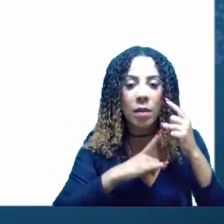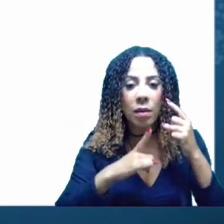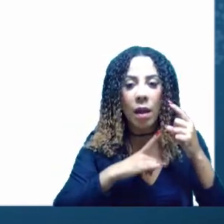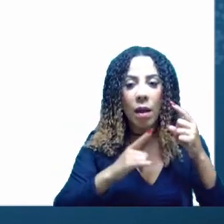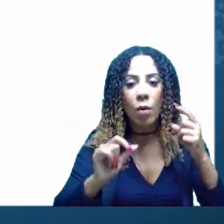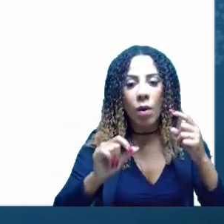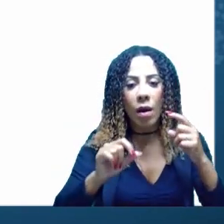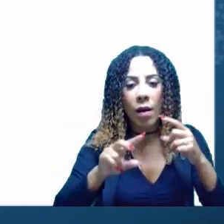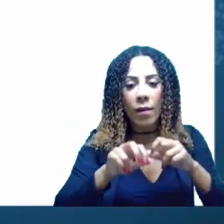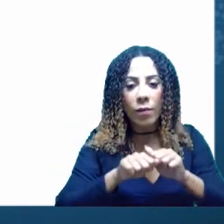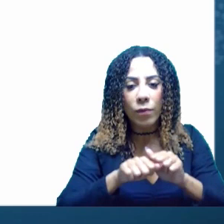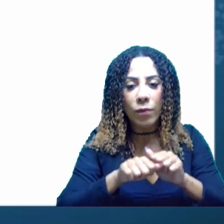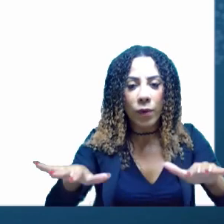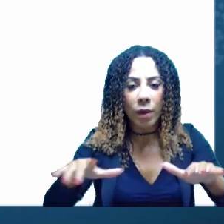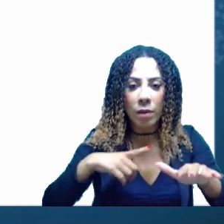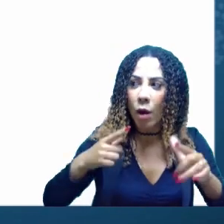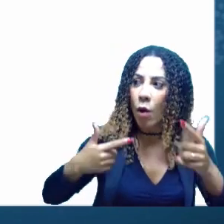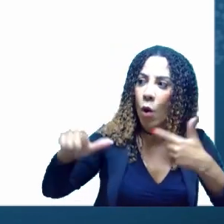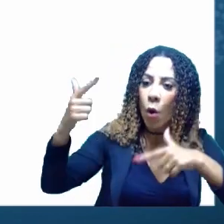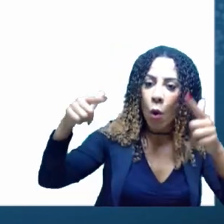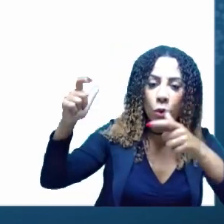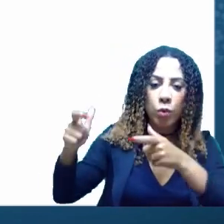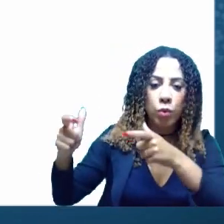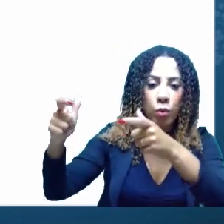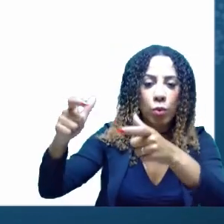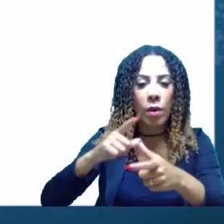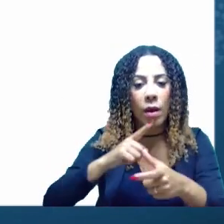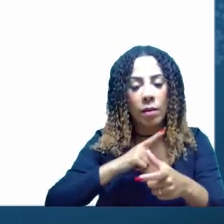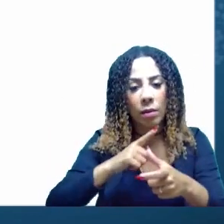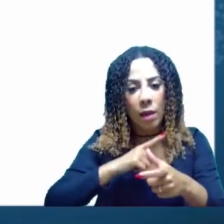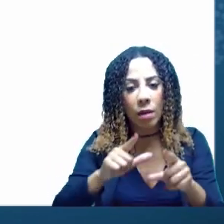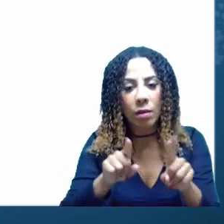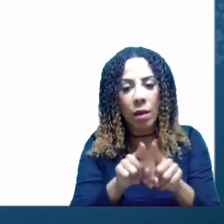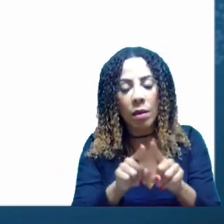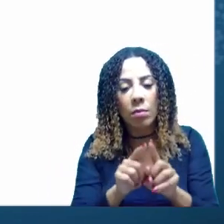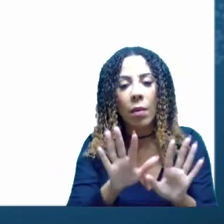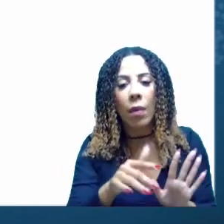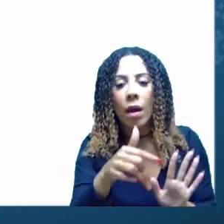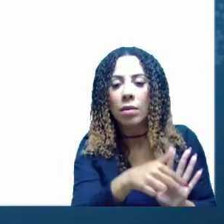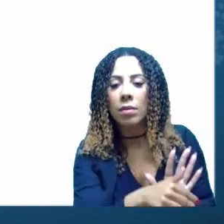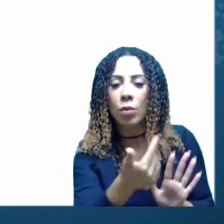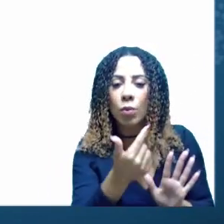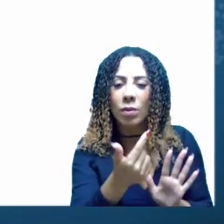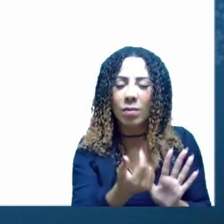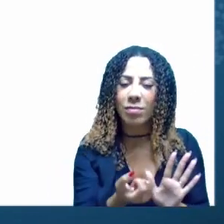vírus estava em outros lugares também. É uma teoria estranha.